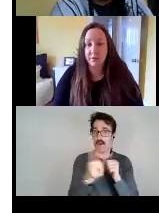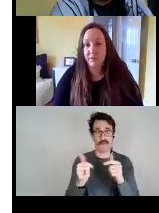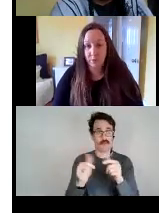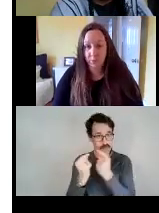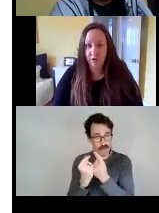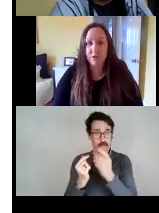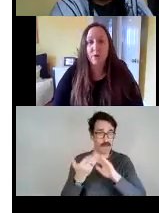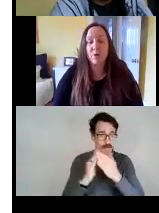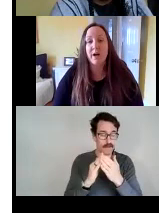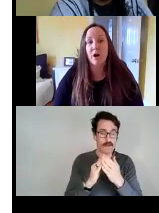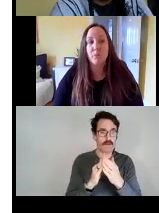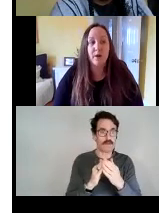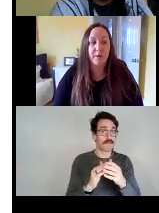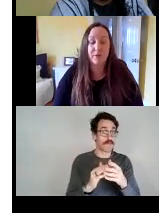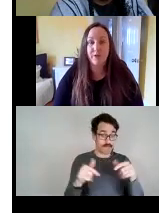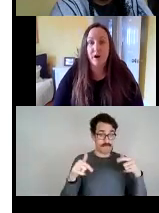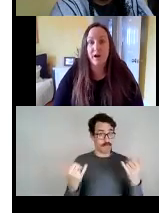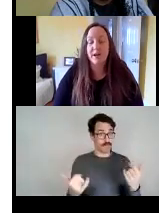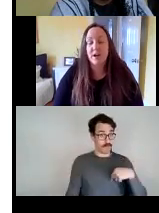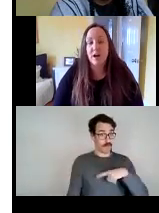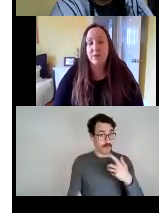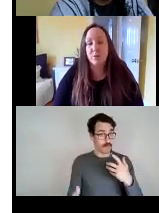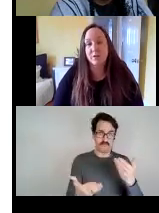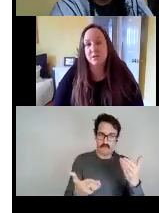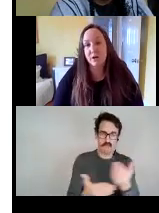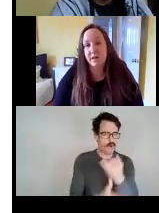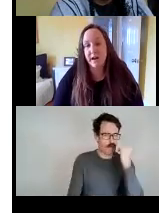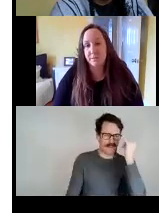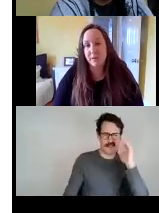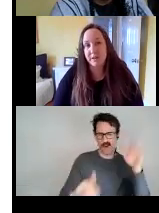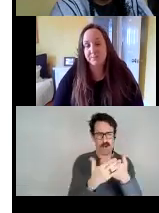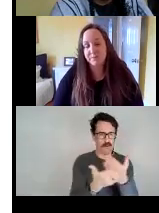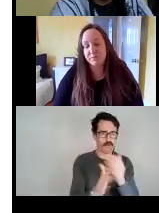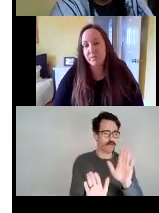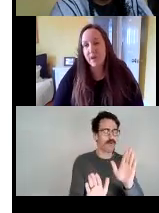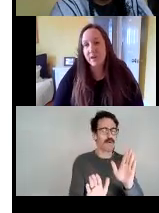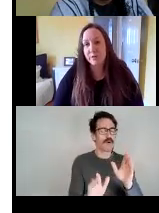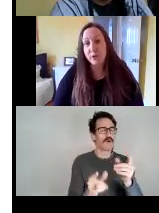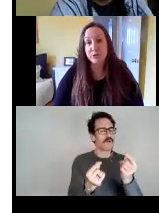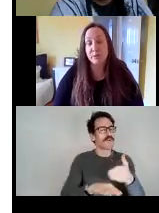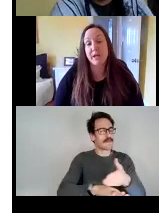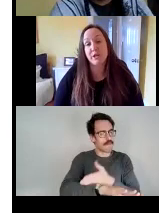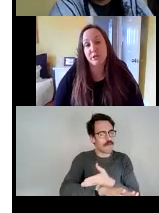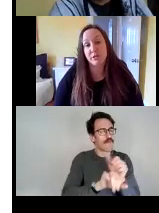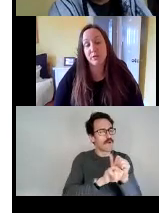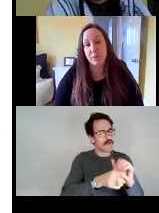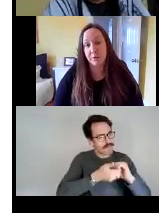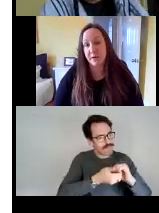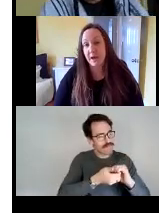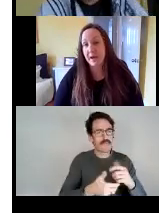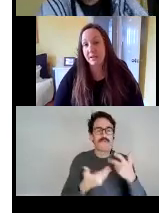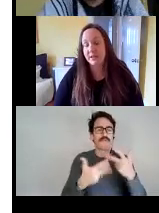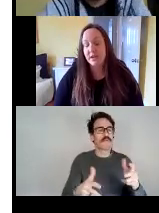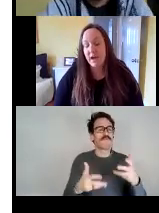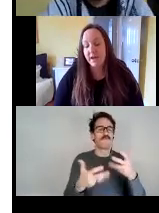want to reinvent the wheel. We want to help amplify the work that's already happening and avoid duplication where